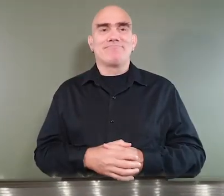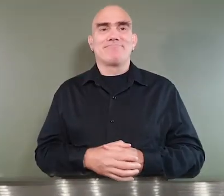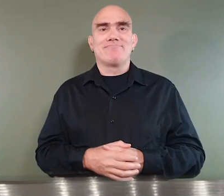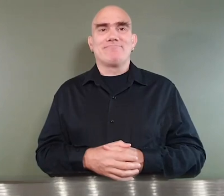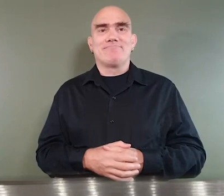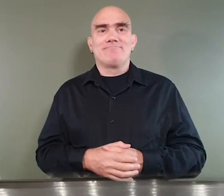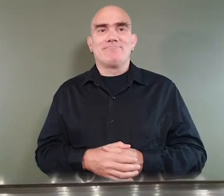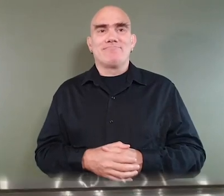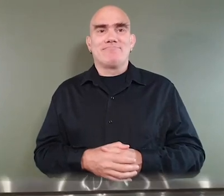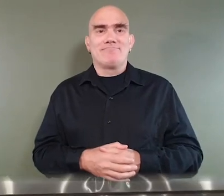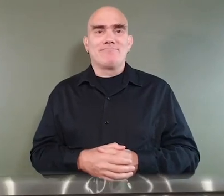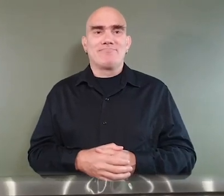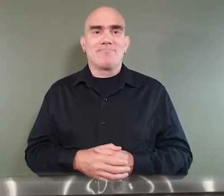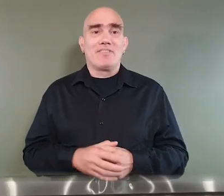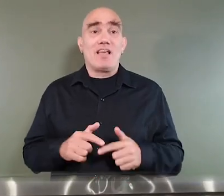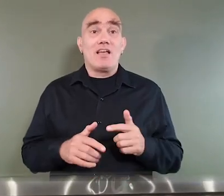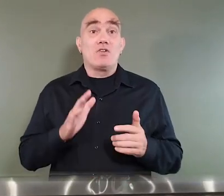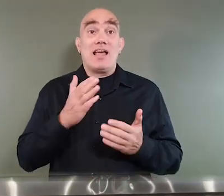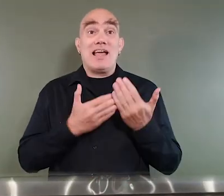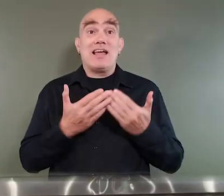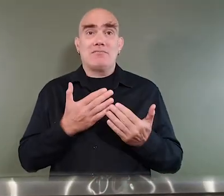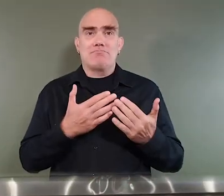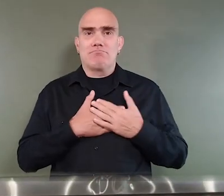And then place your hands across your heart.